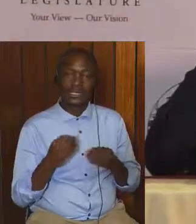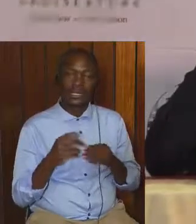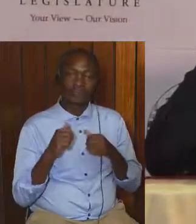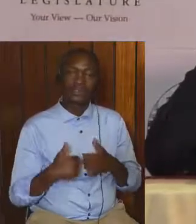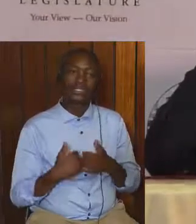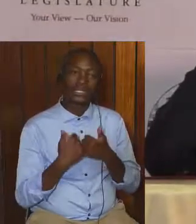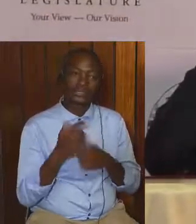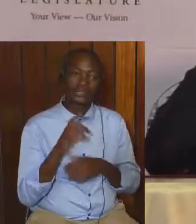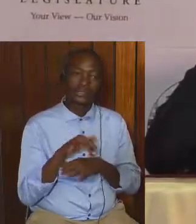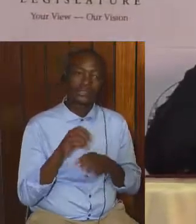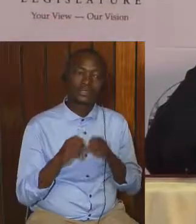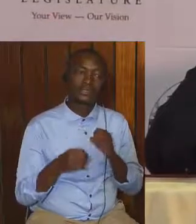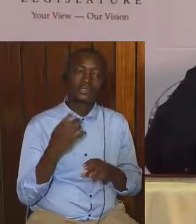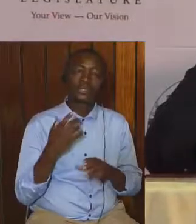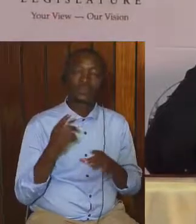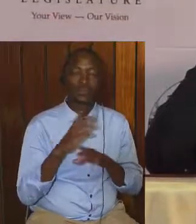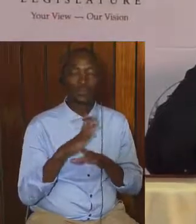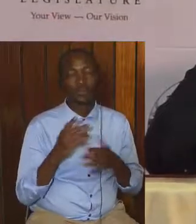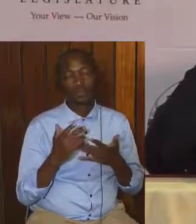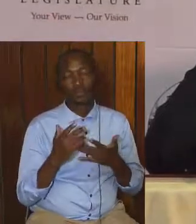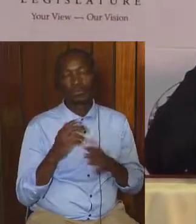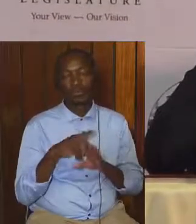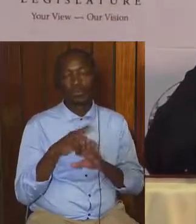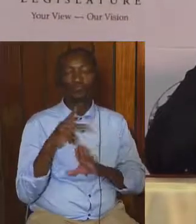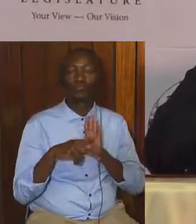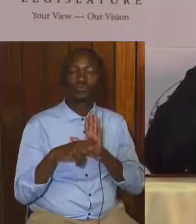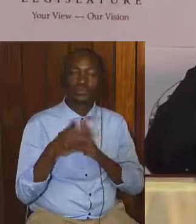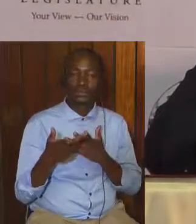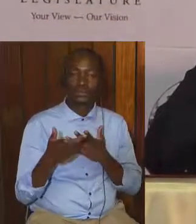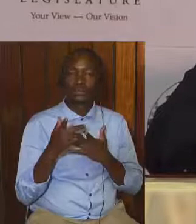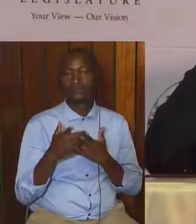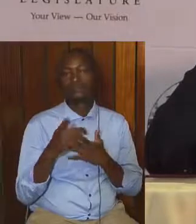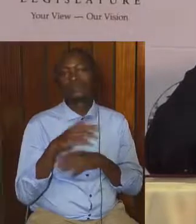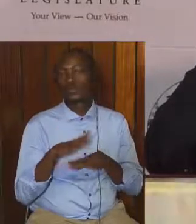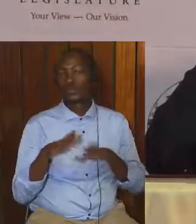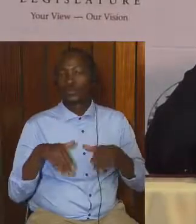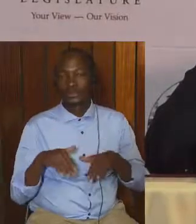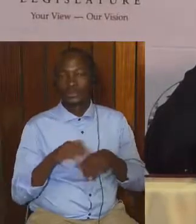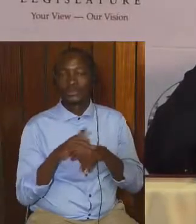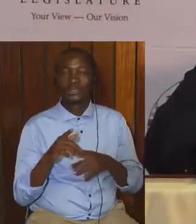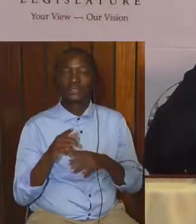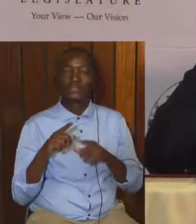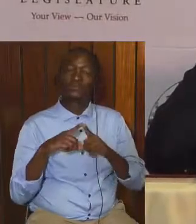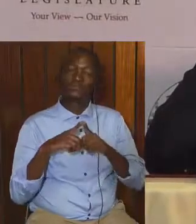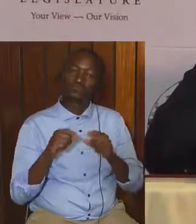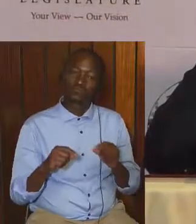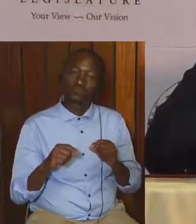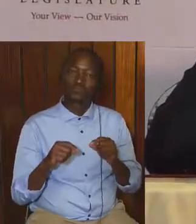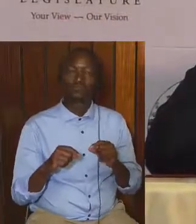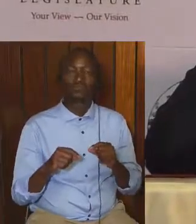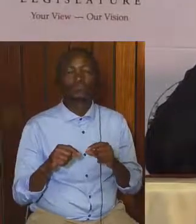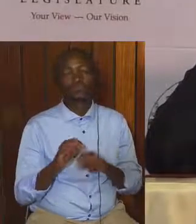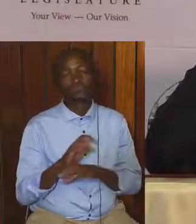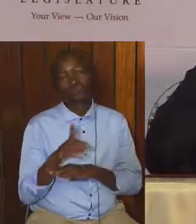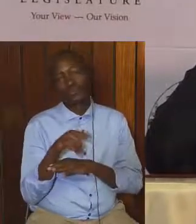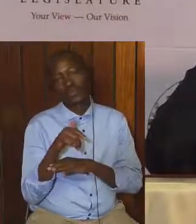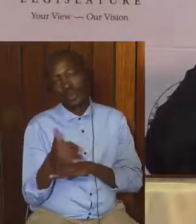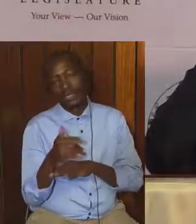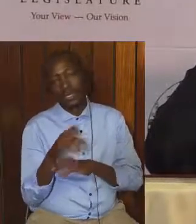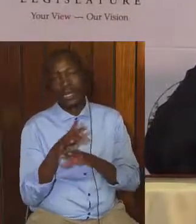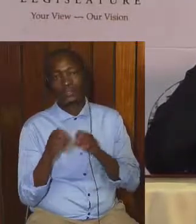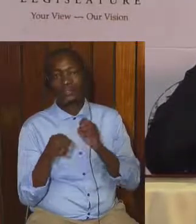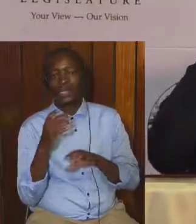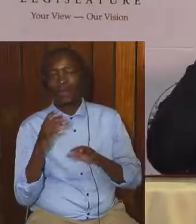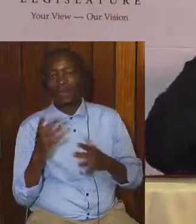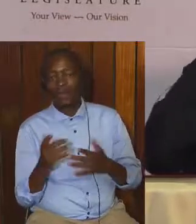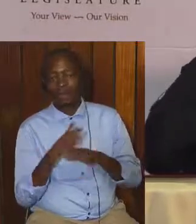challenges that some of the projects are not yet completed. And then on others, somewhere, somehow,